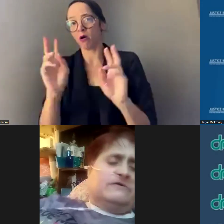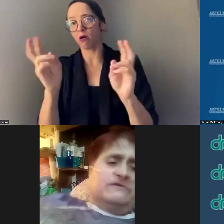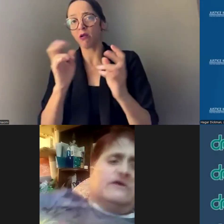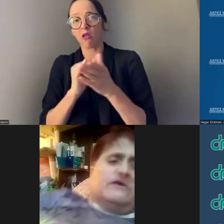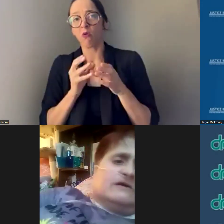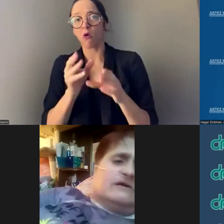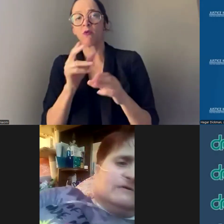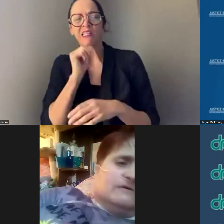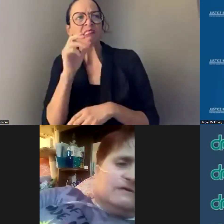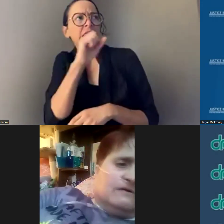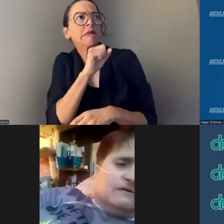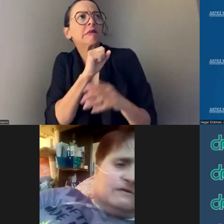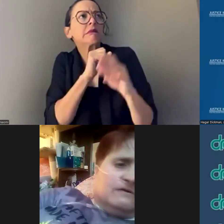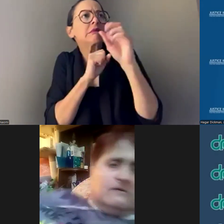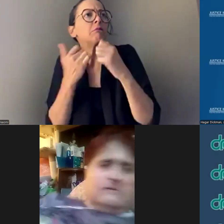consumer. Thank you.